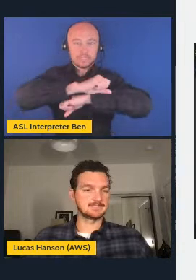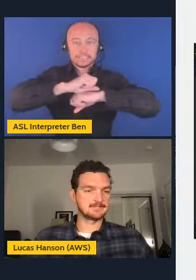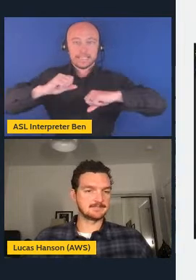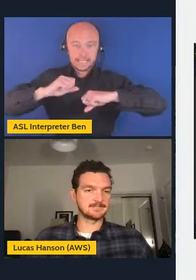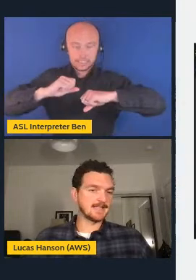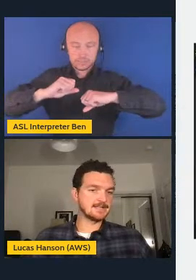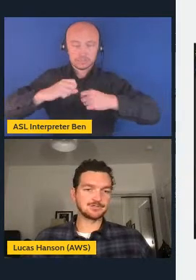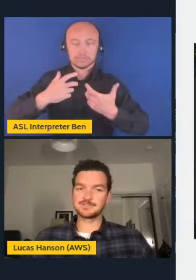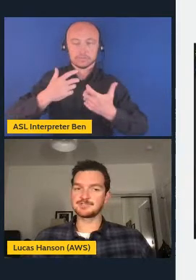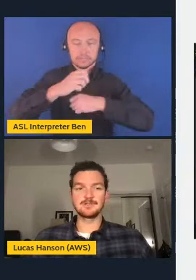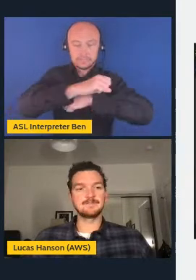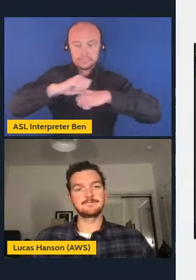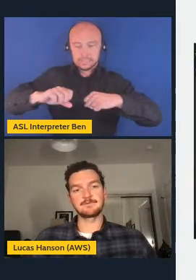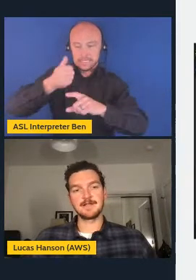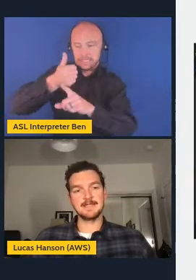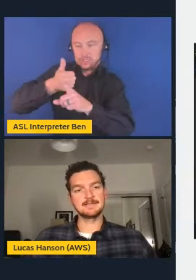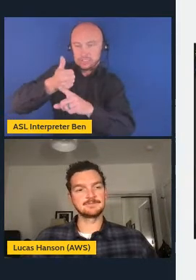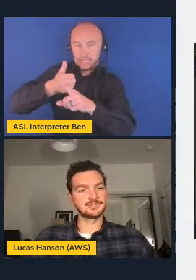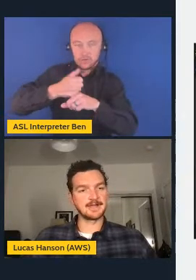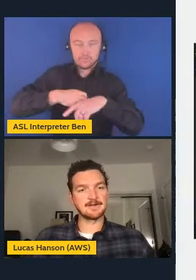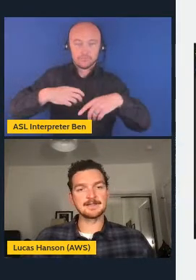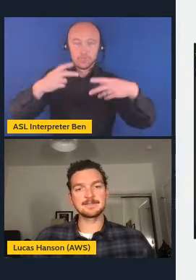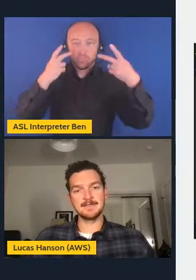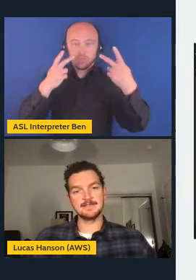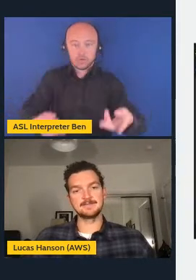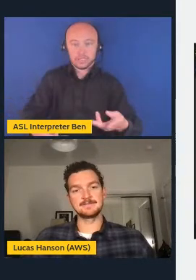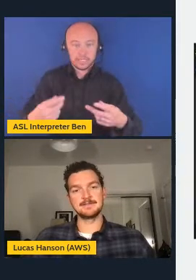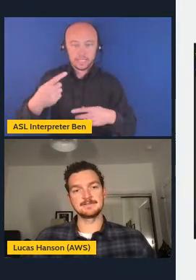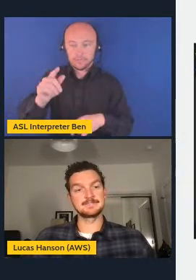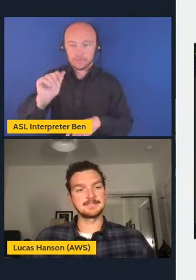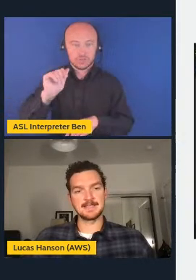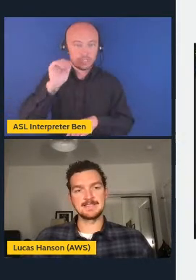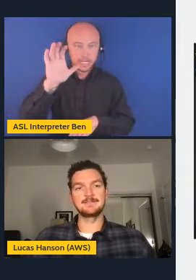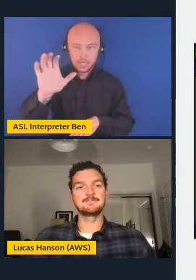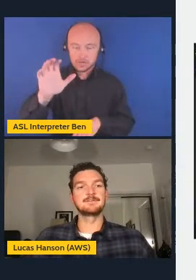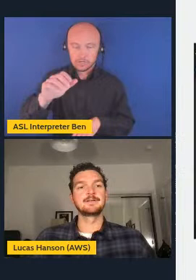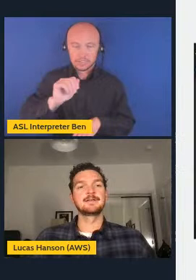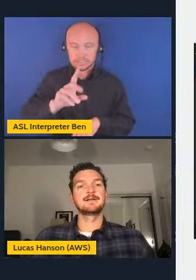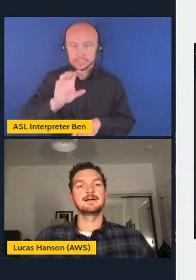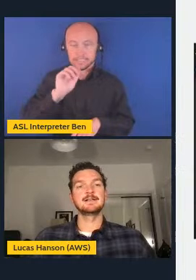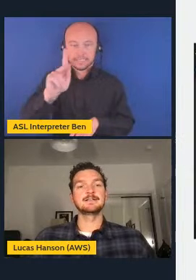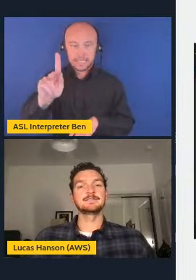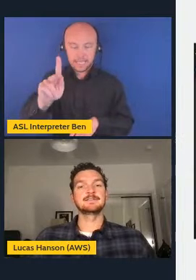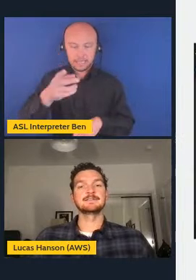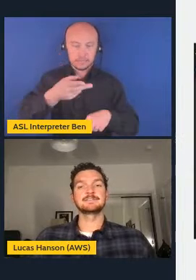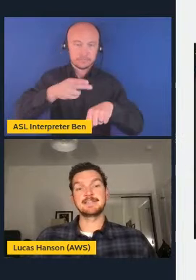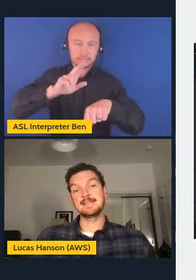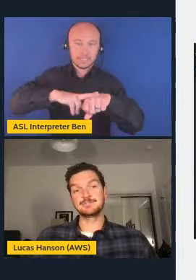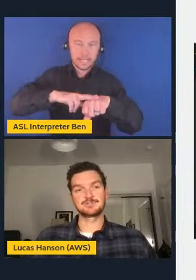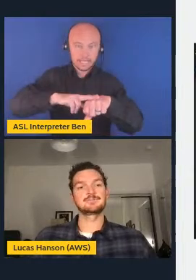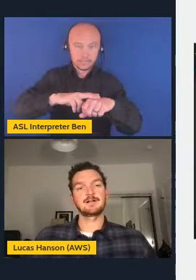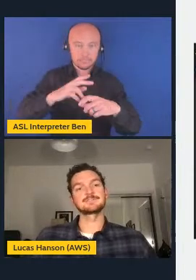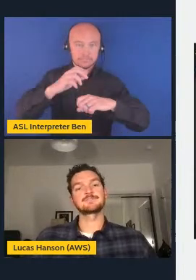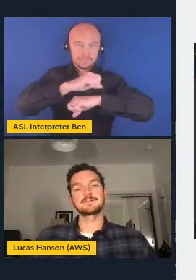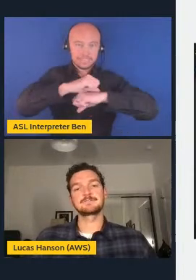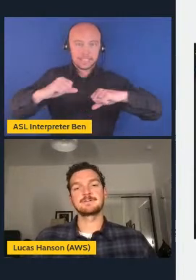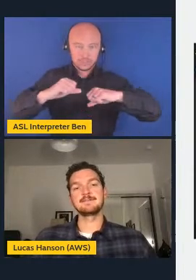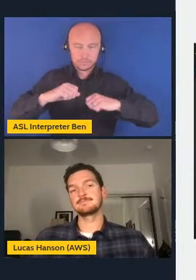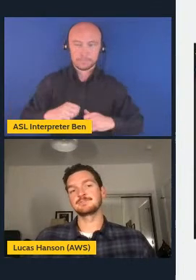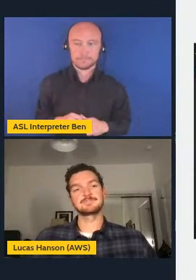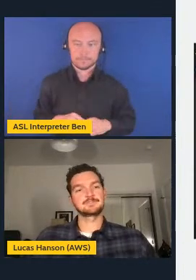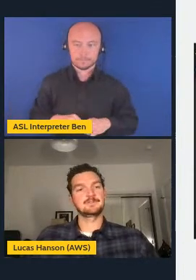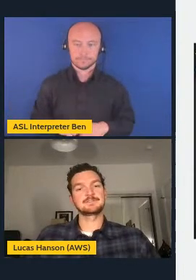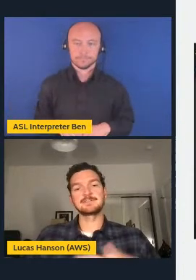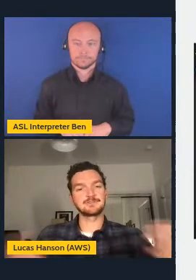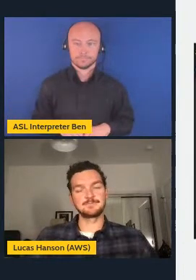the stage is just looking for a generic and CDK native stage construct, right?